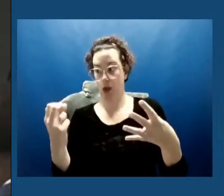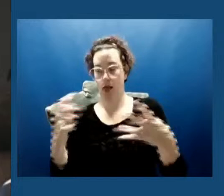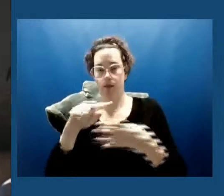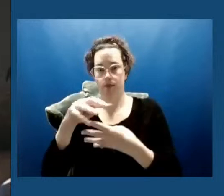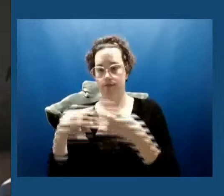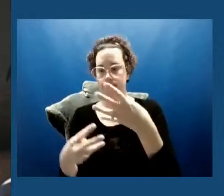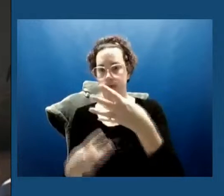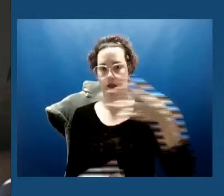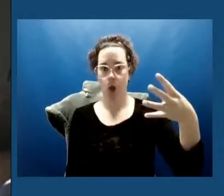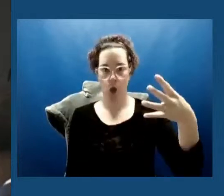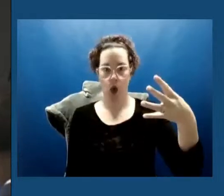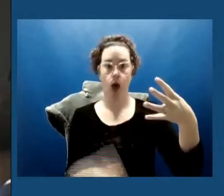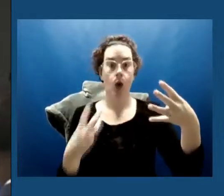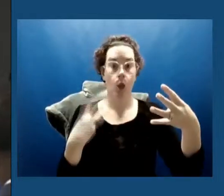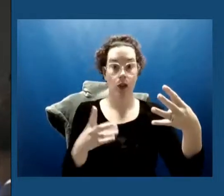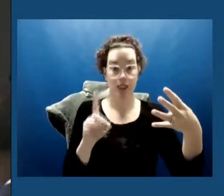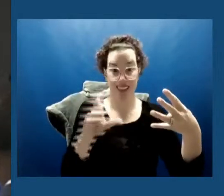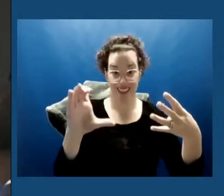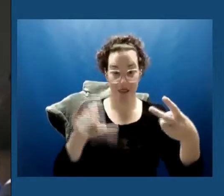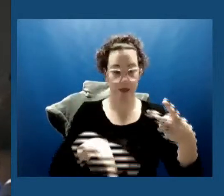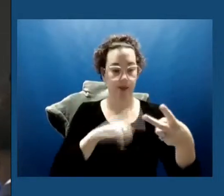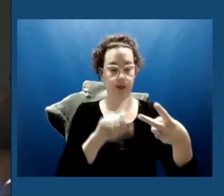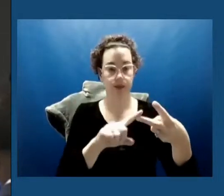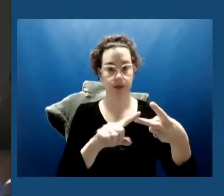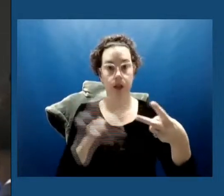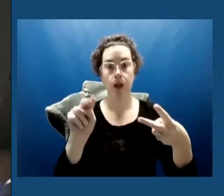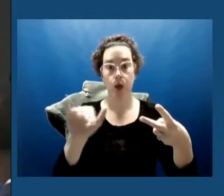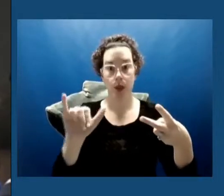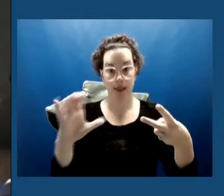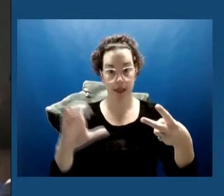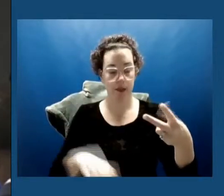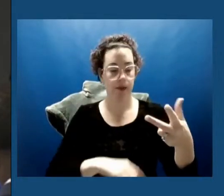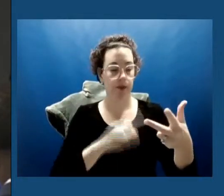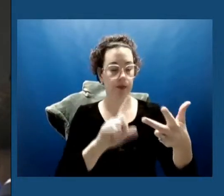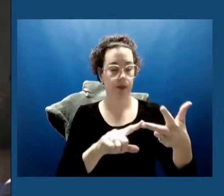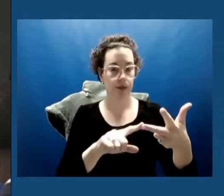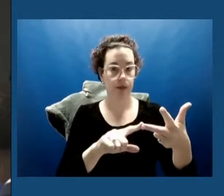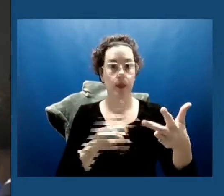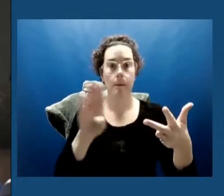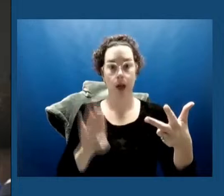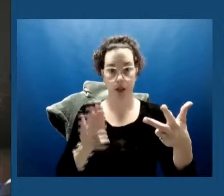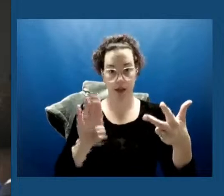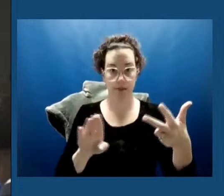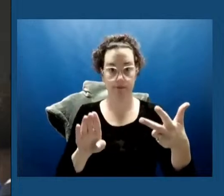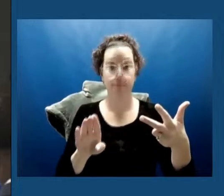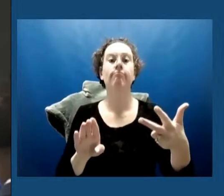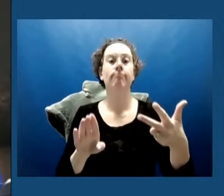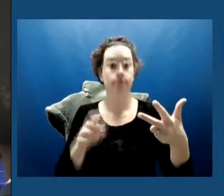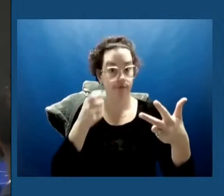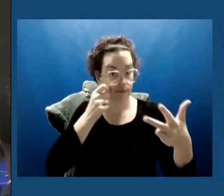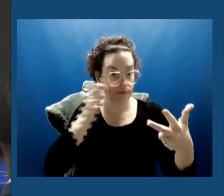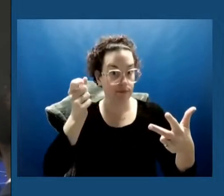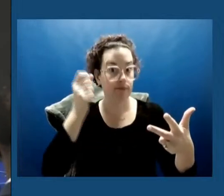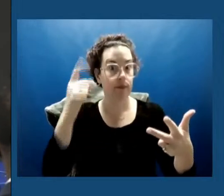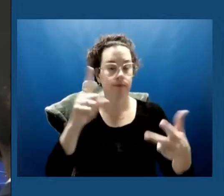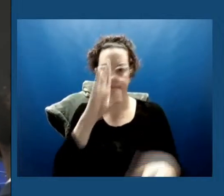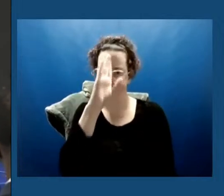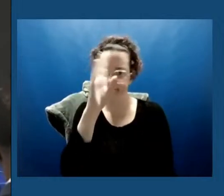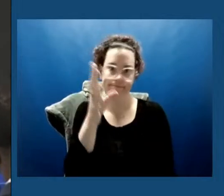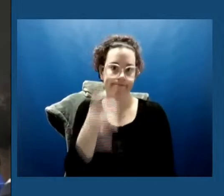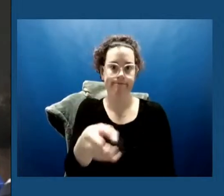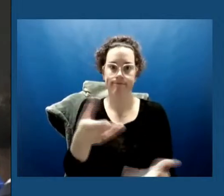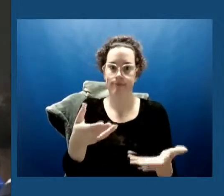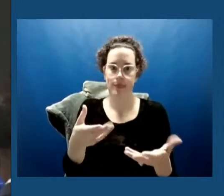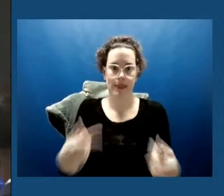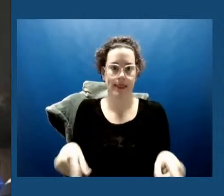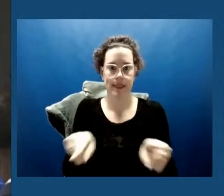it in Washington, D.C. We've done it in New York City. We've done it in Boston. But it is, frankly, the same